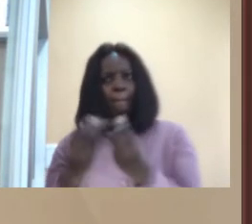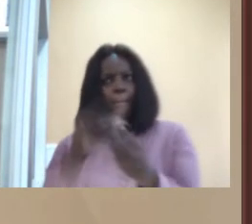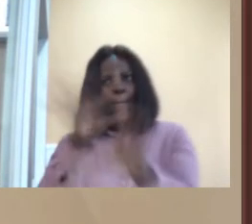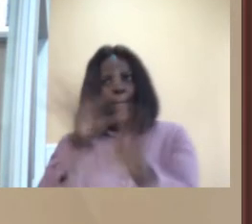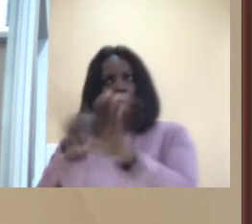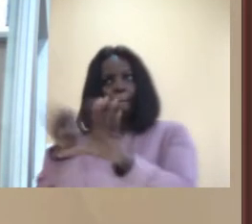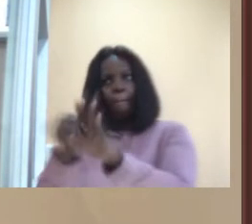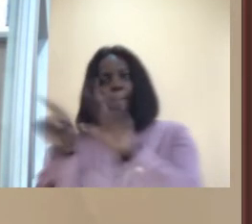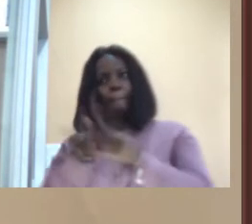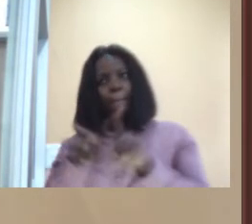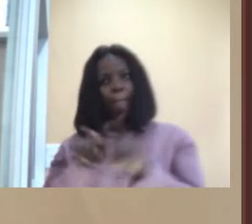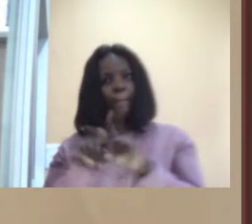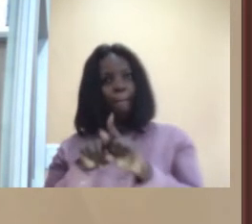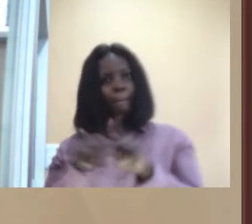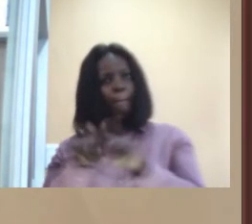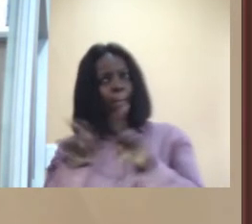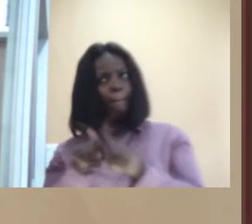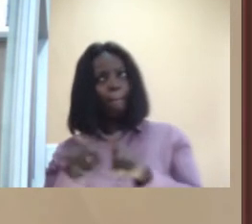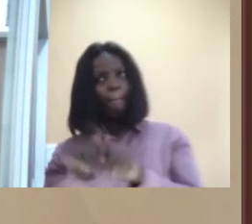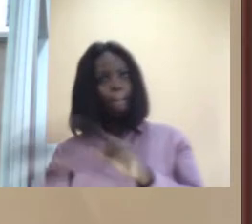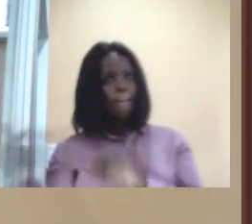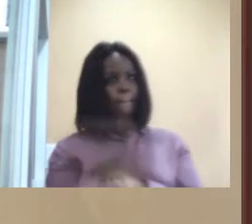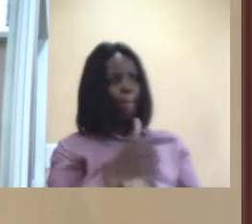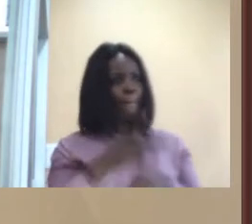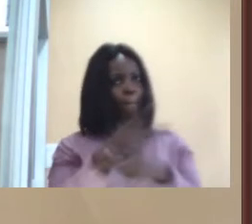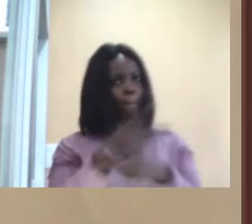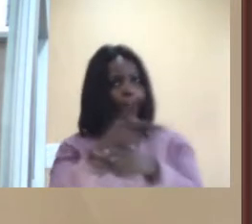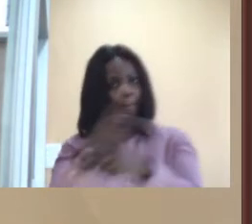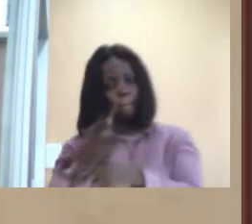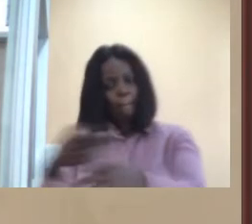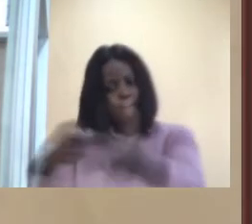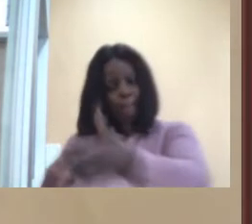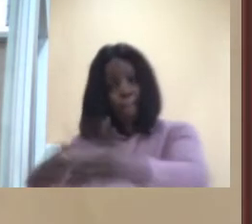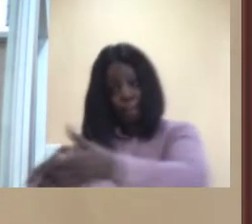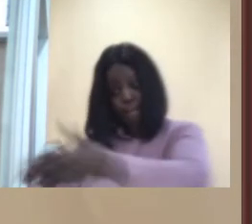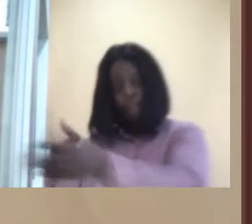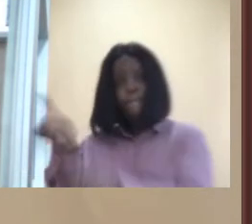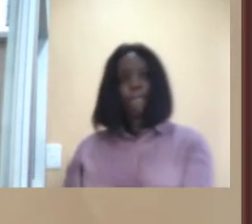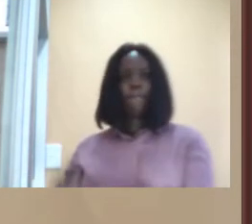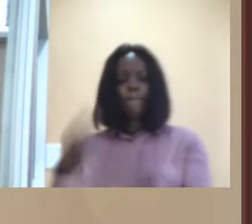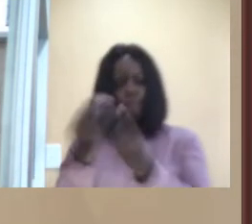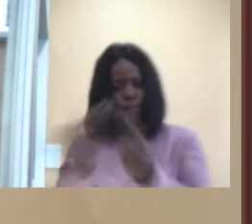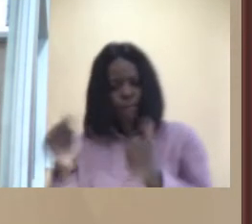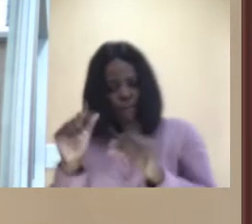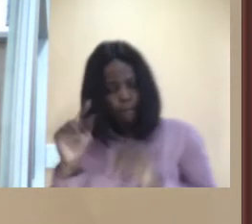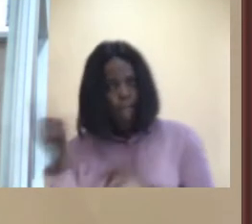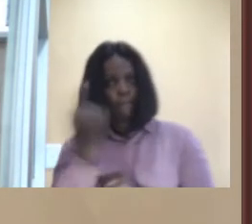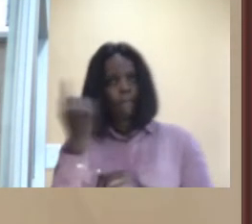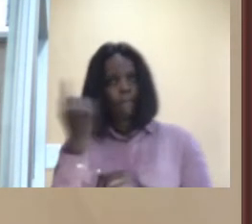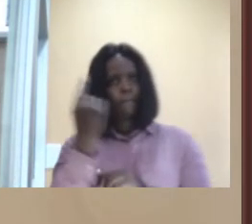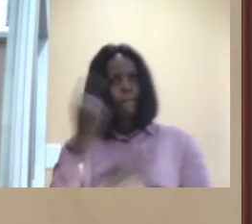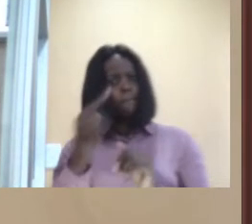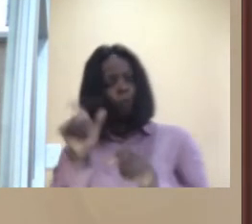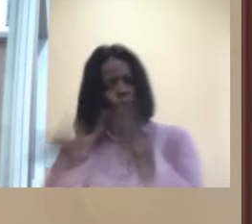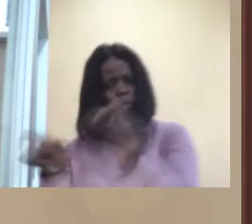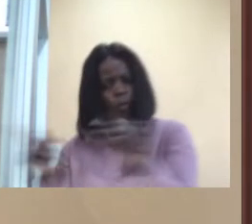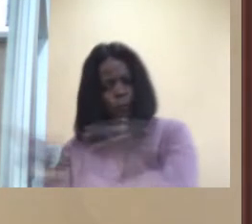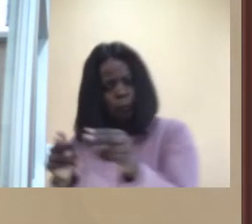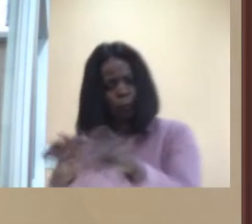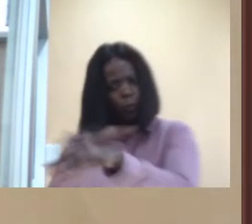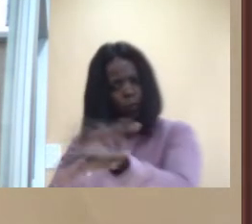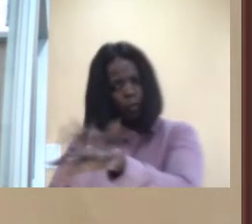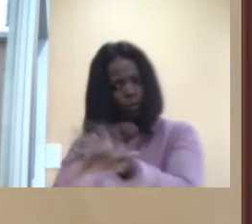participate and partake, and you take almost all their product because this is the only solution. They've already shown their delicacy